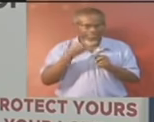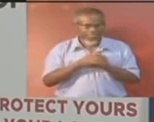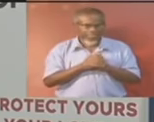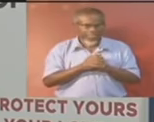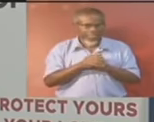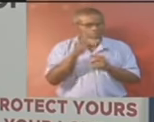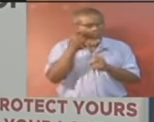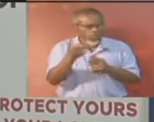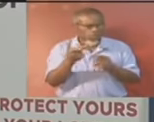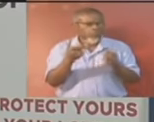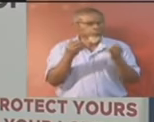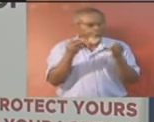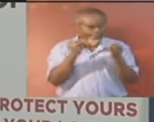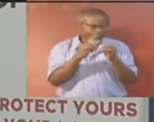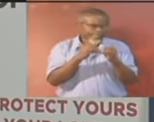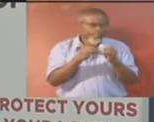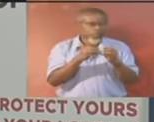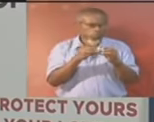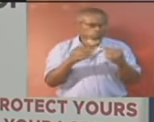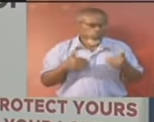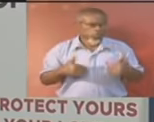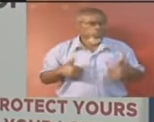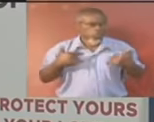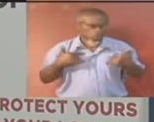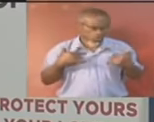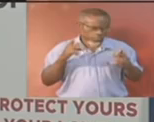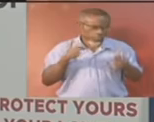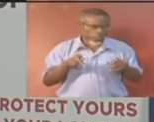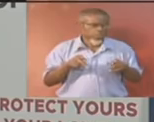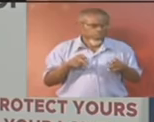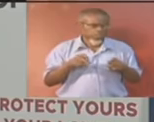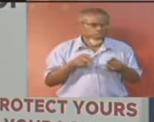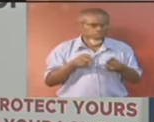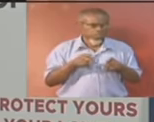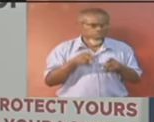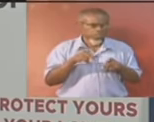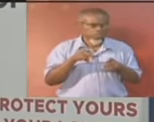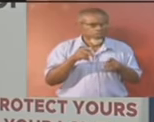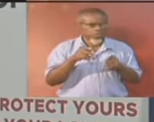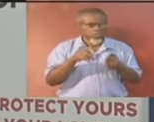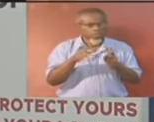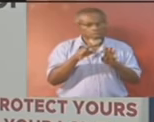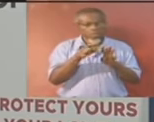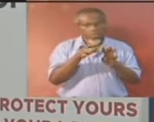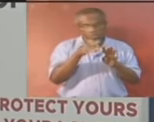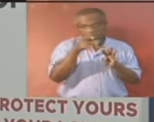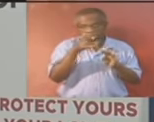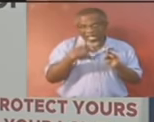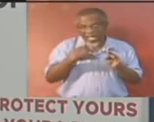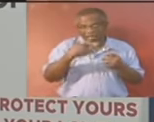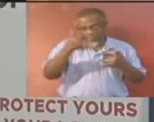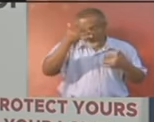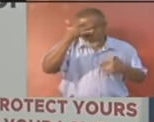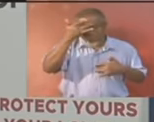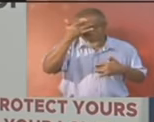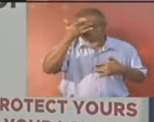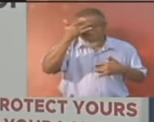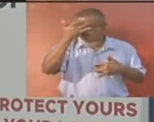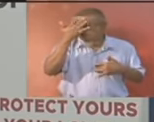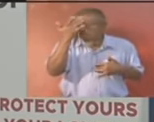larger numbers of younger people because we have larger numbers of infected people. It's also important to note that we have